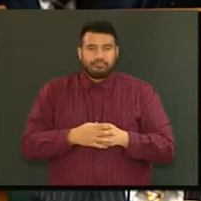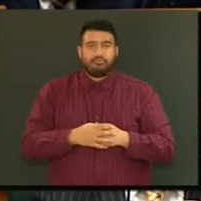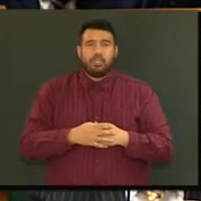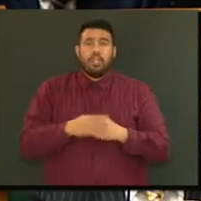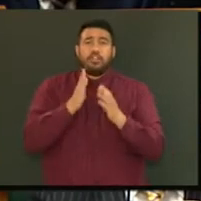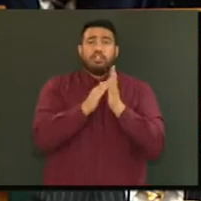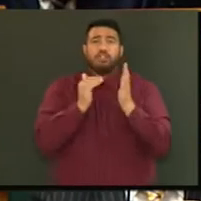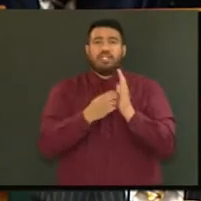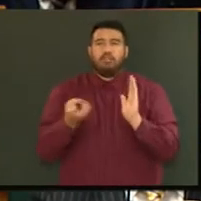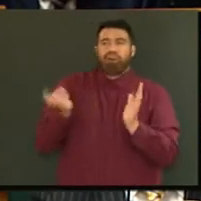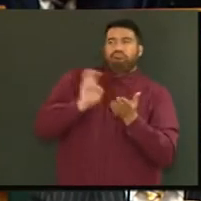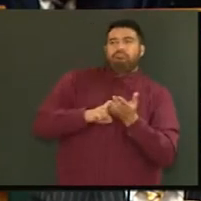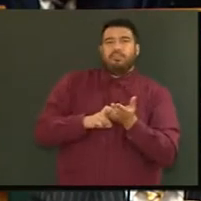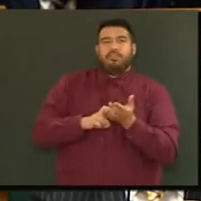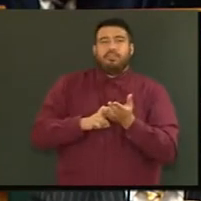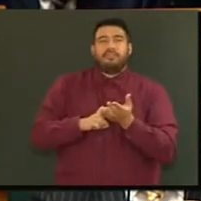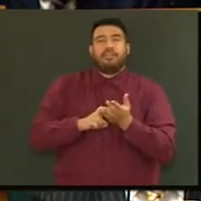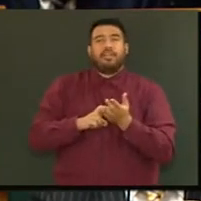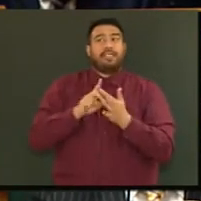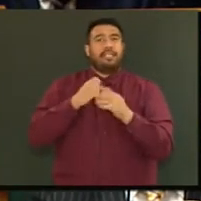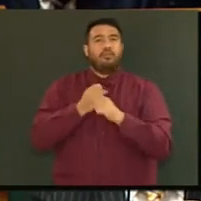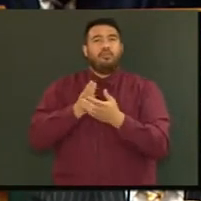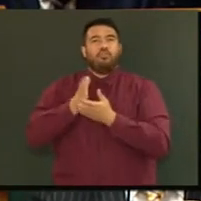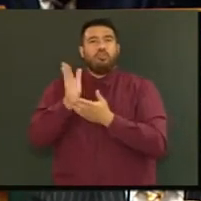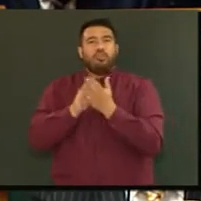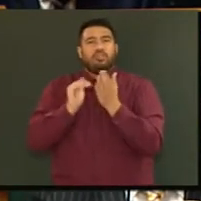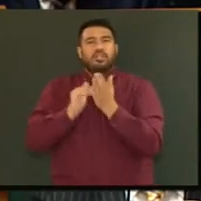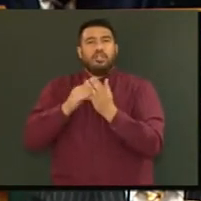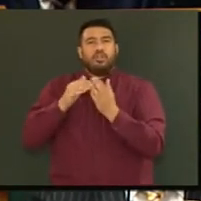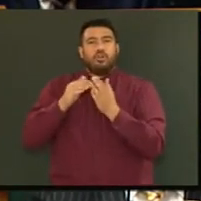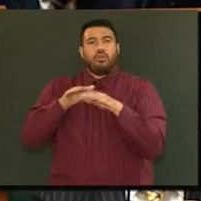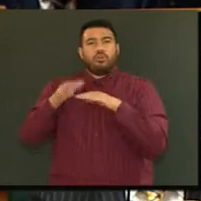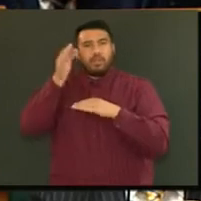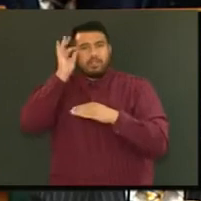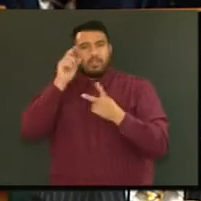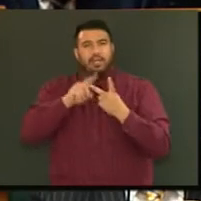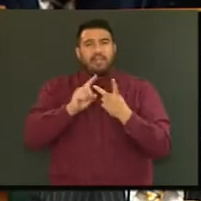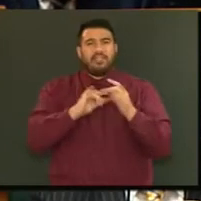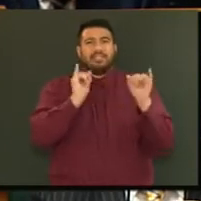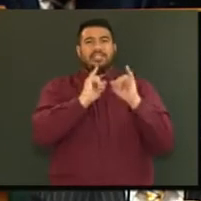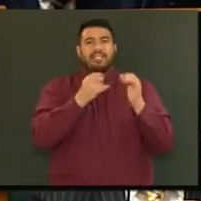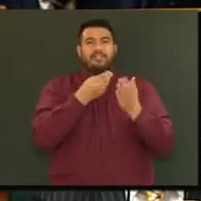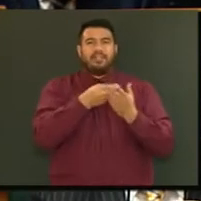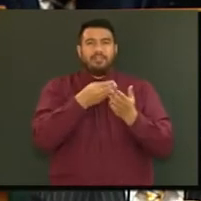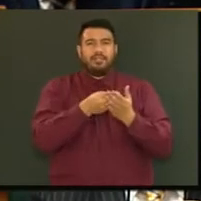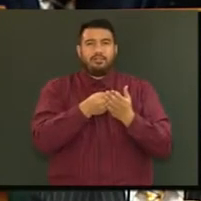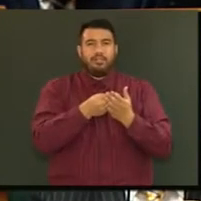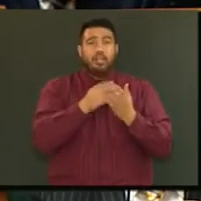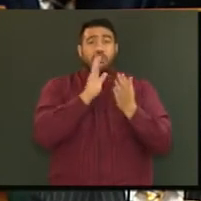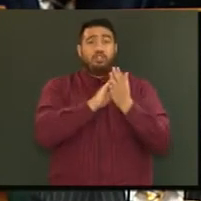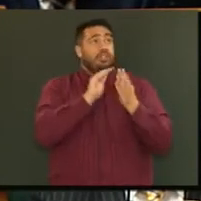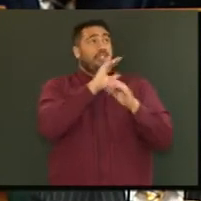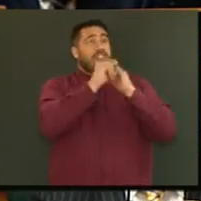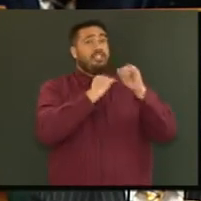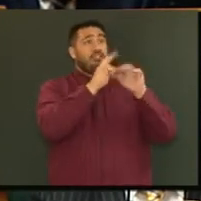resilience story is the role of the Earthquake Commission and the National Disaster Fund. With the help of international reinsurance, the